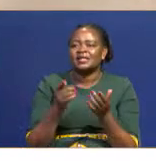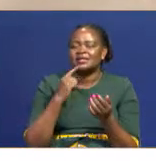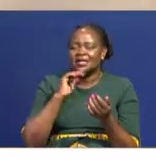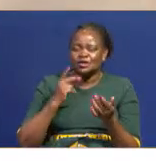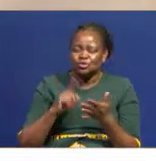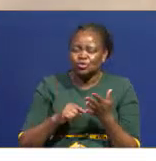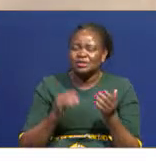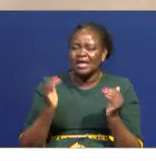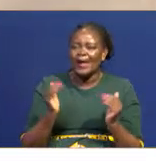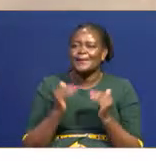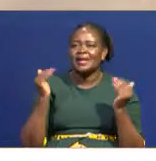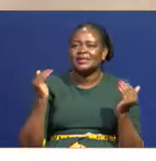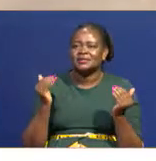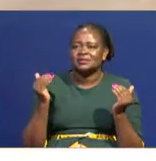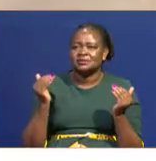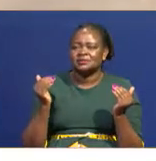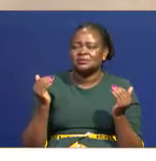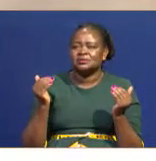us what is the impact